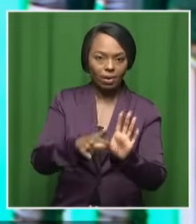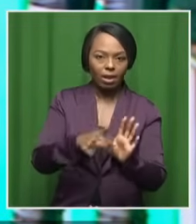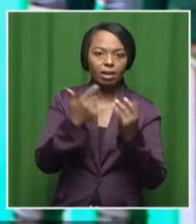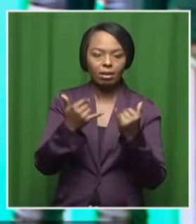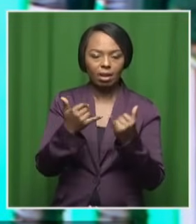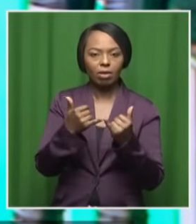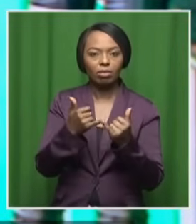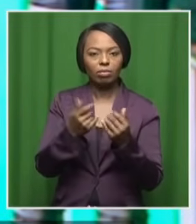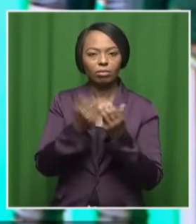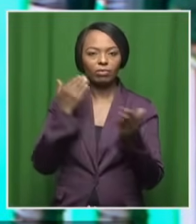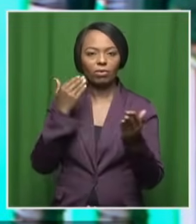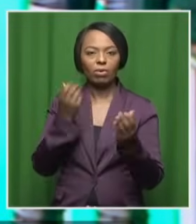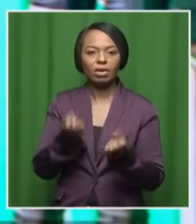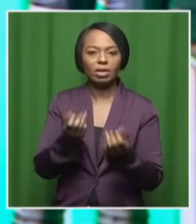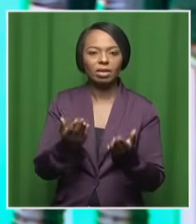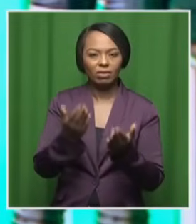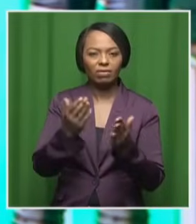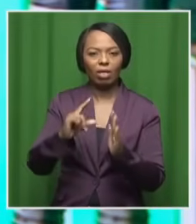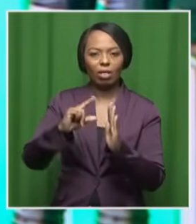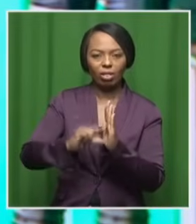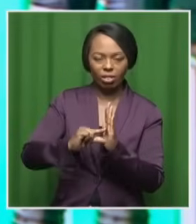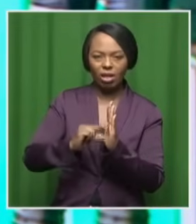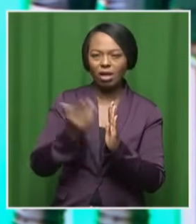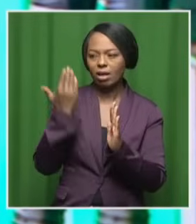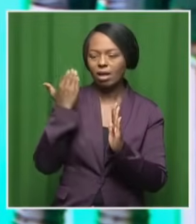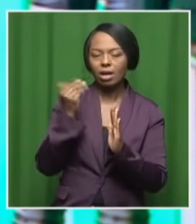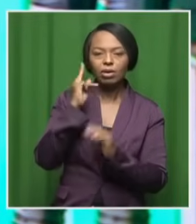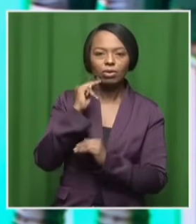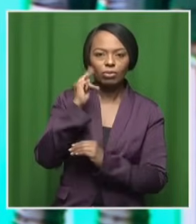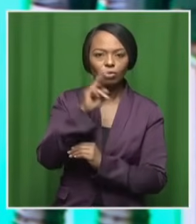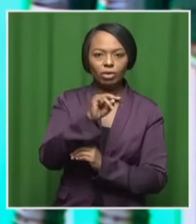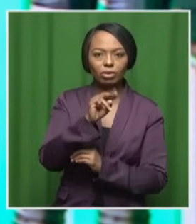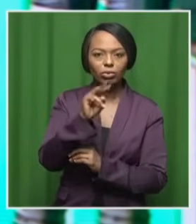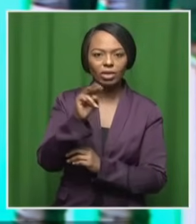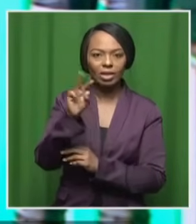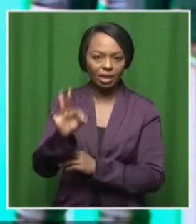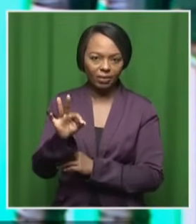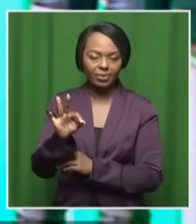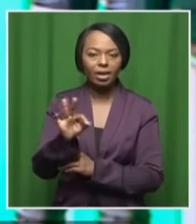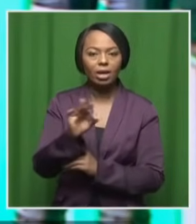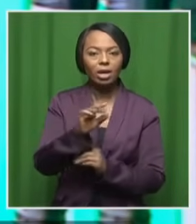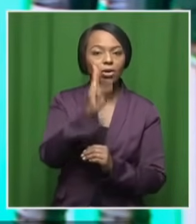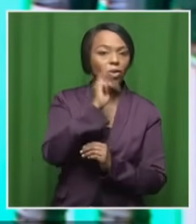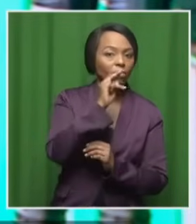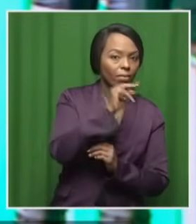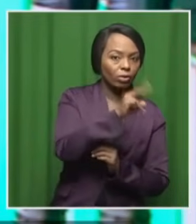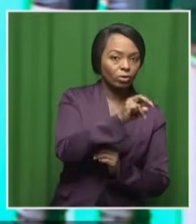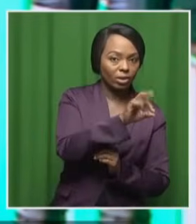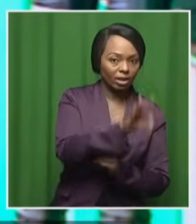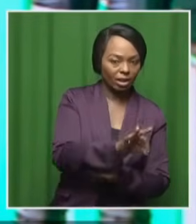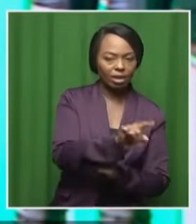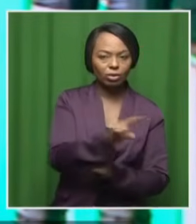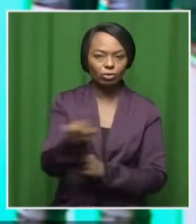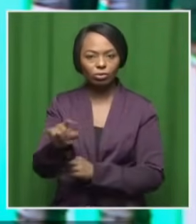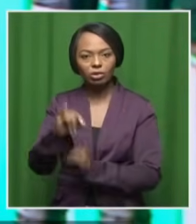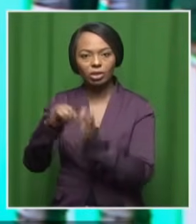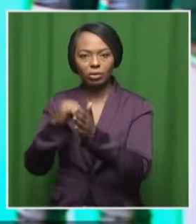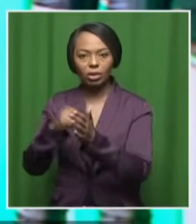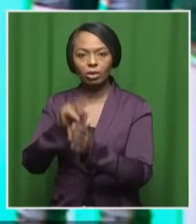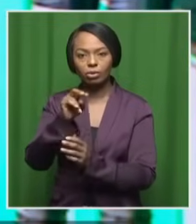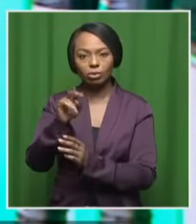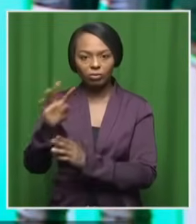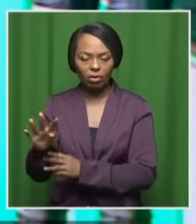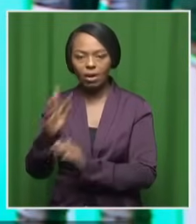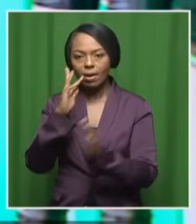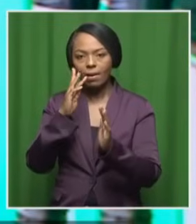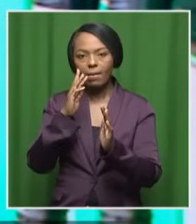relief given through price drops since November 2023. Now, between November 23 and January this year, petrol prices have come down